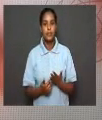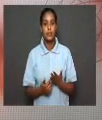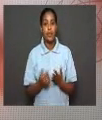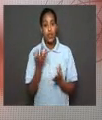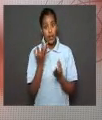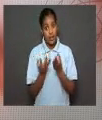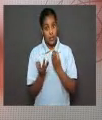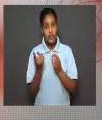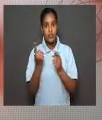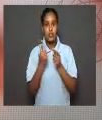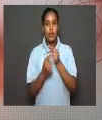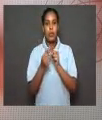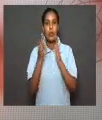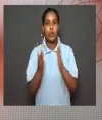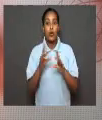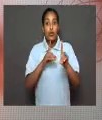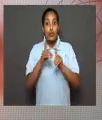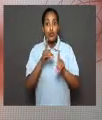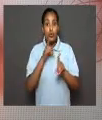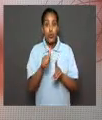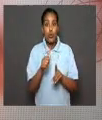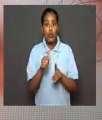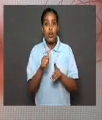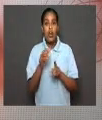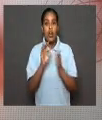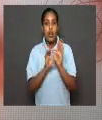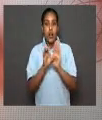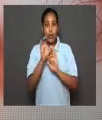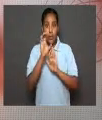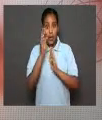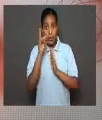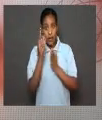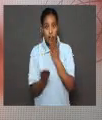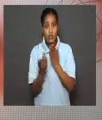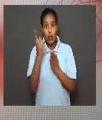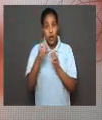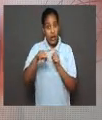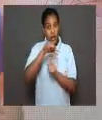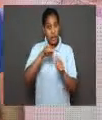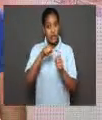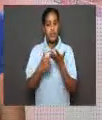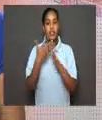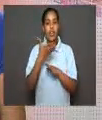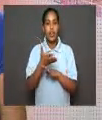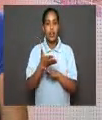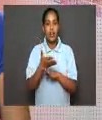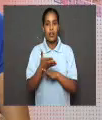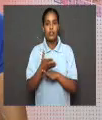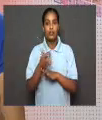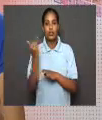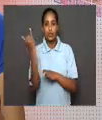However, if the polarities do not counterbalance one another, then